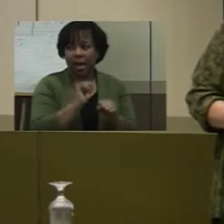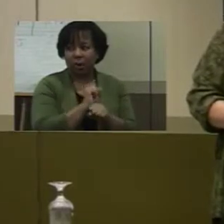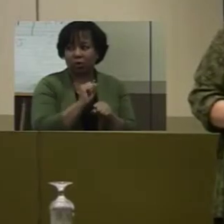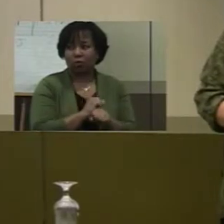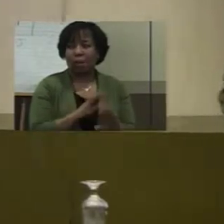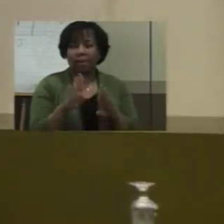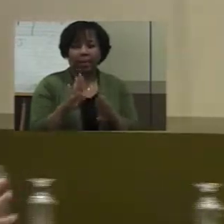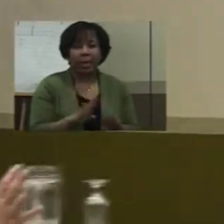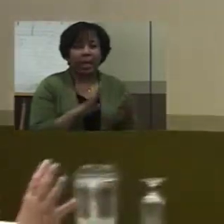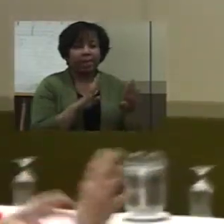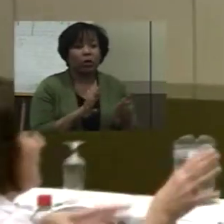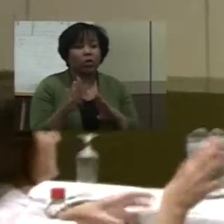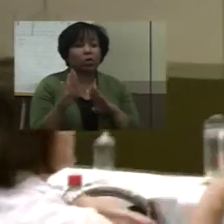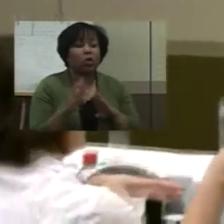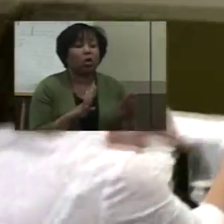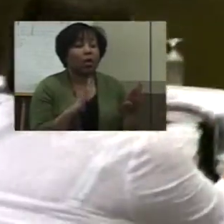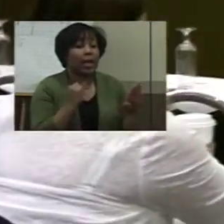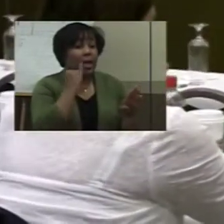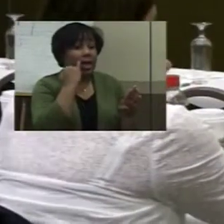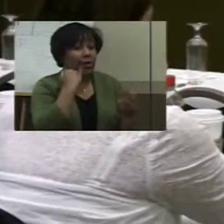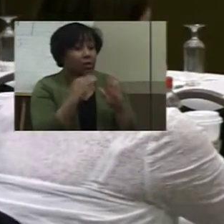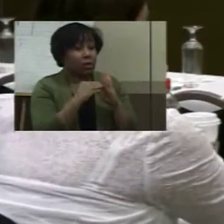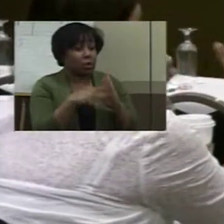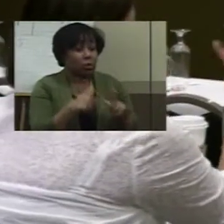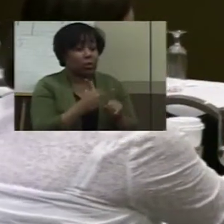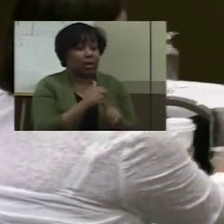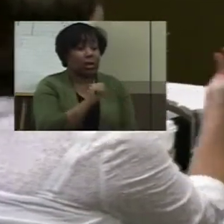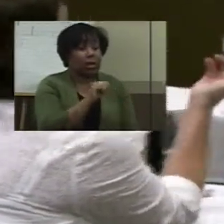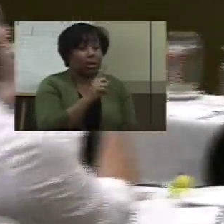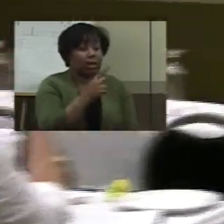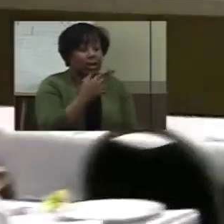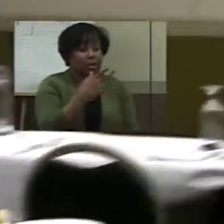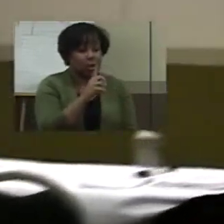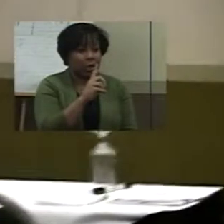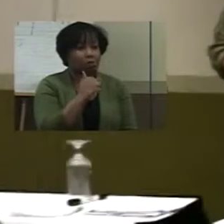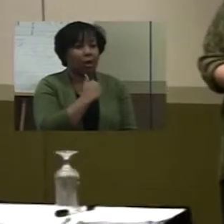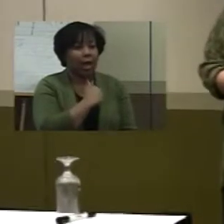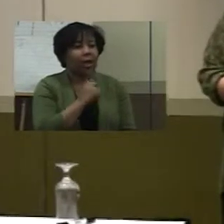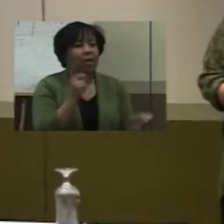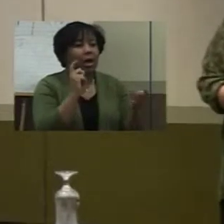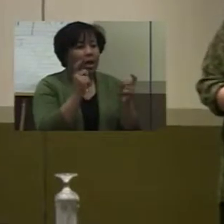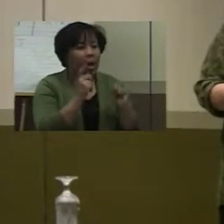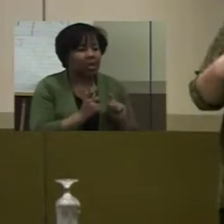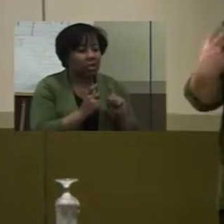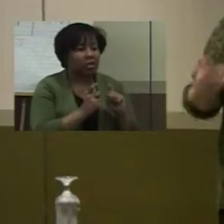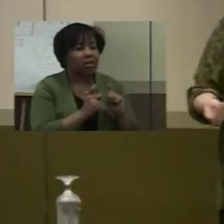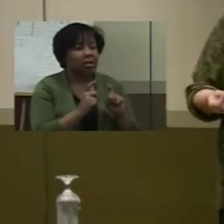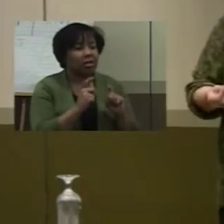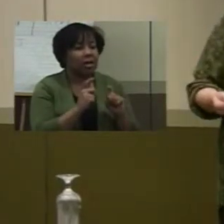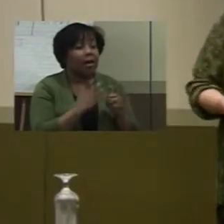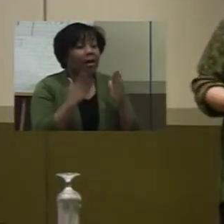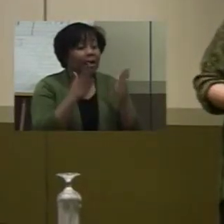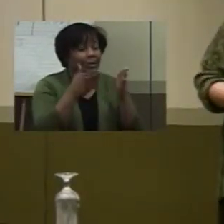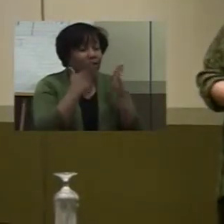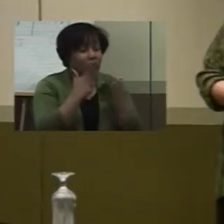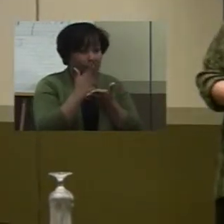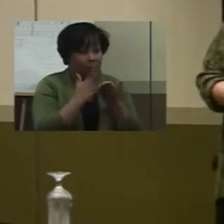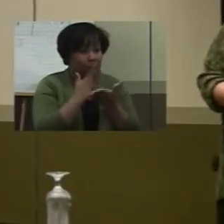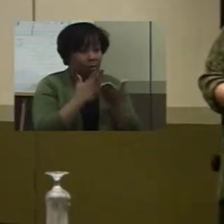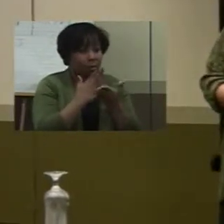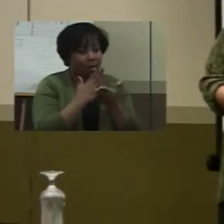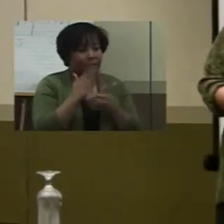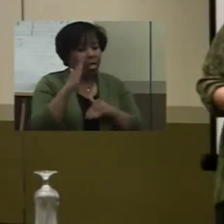behavior. All right, so if a student has ADHD, you're coming up with accommodations, and it's the attention component as opposed